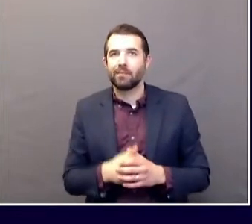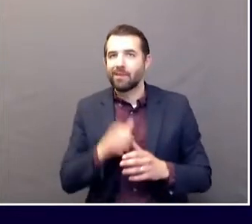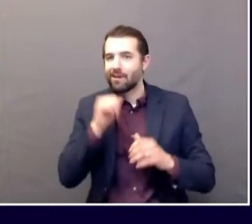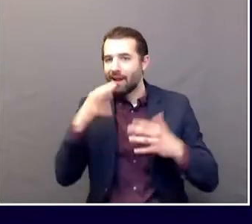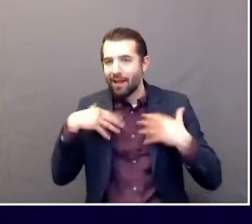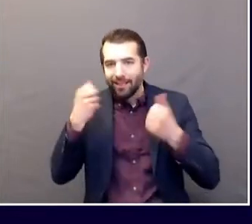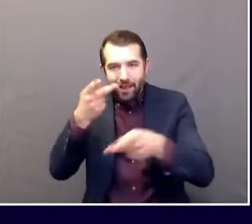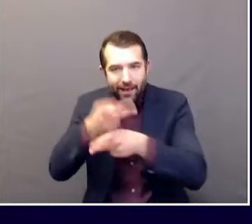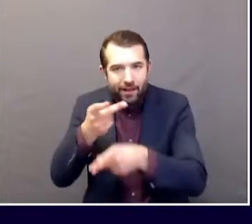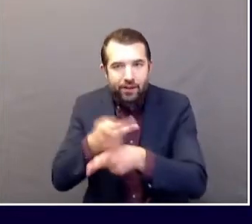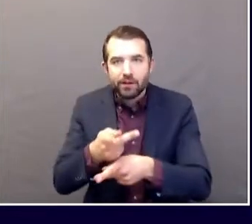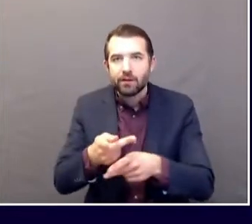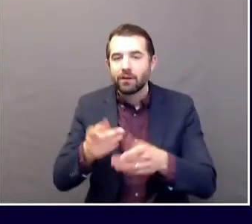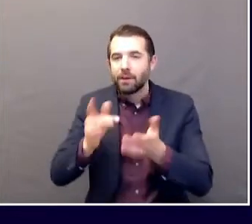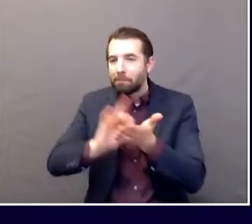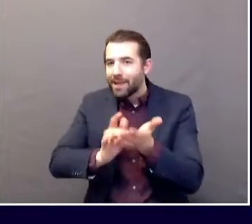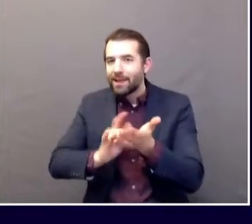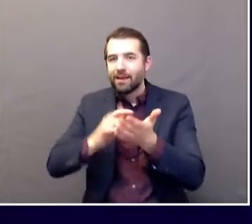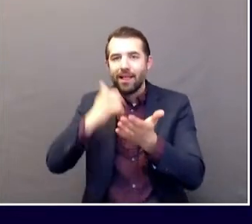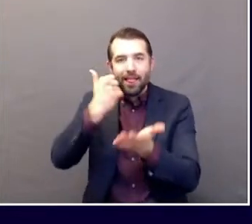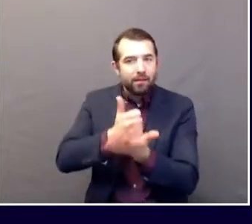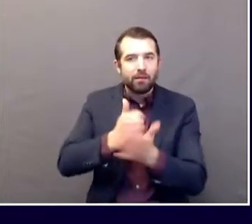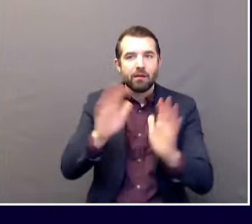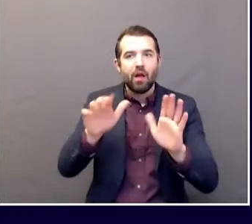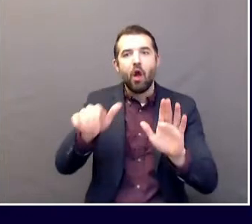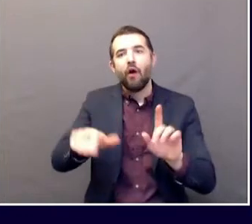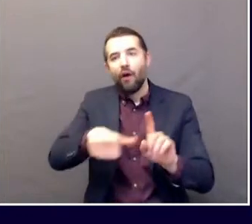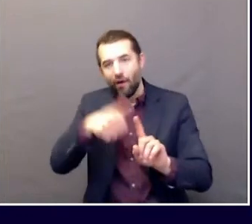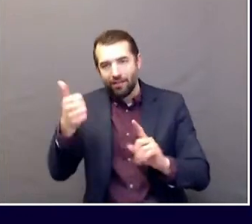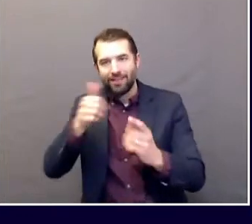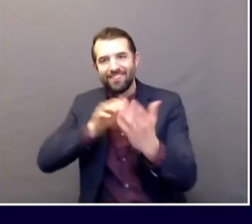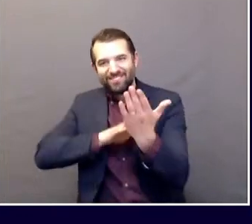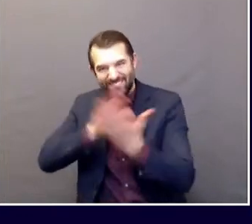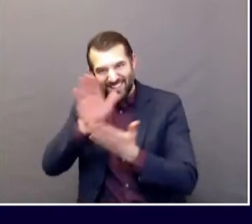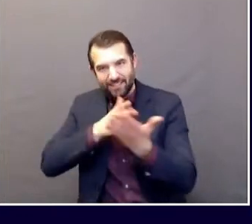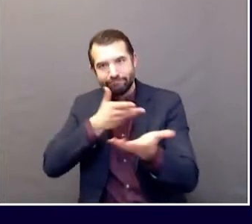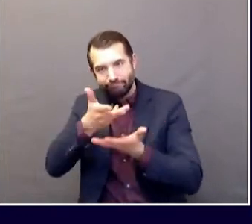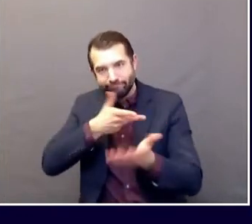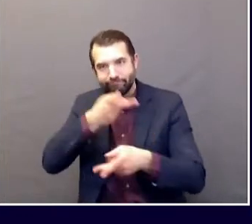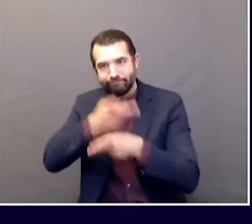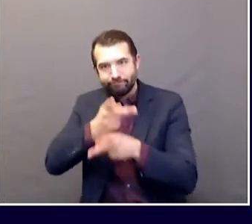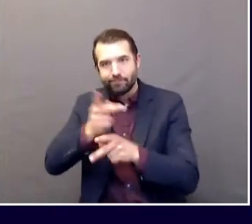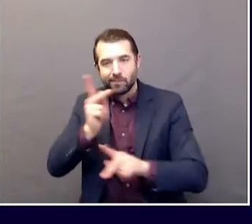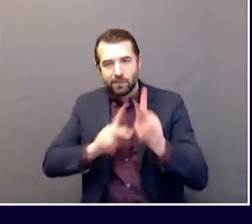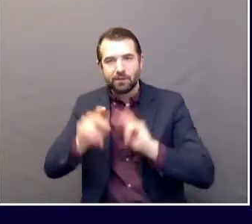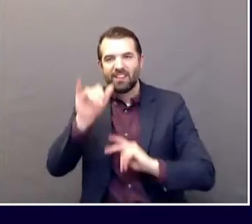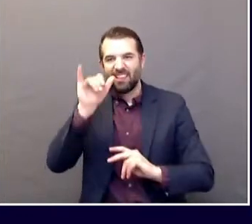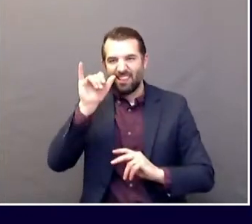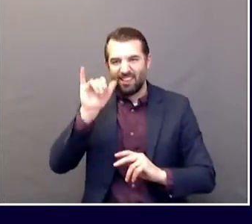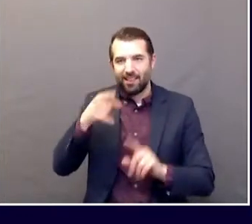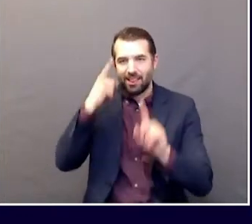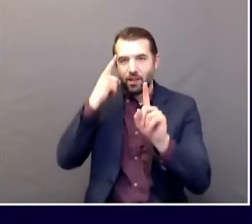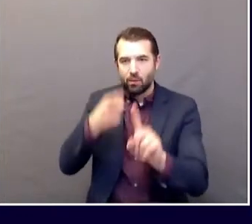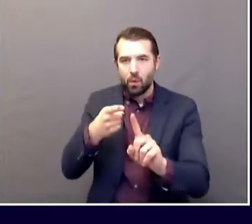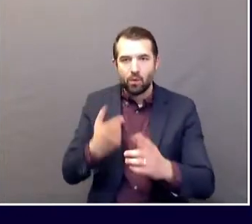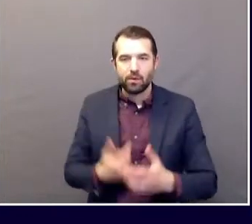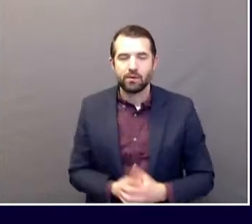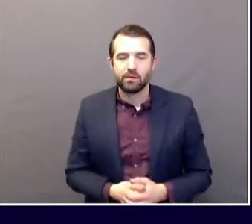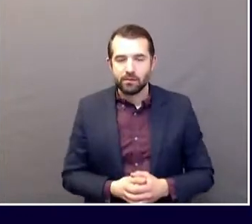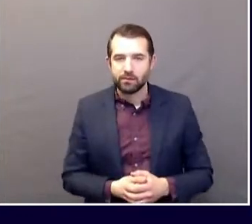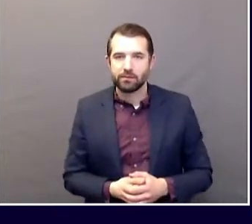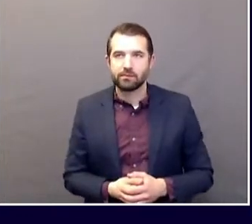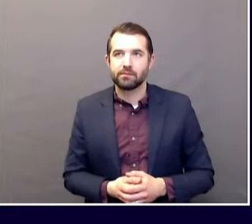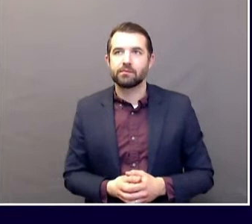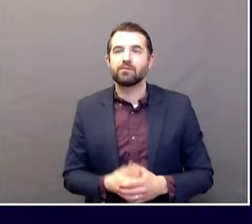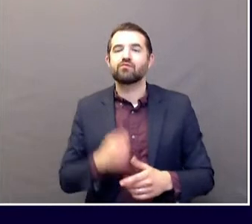was referencing, Commissioner Lambrou, is those that weren't necessarily providing healthcare in the traditional sense, but more life skills and that sort of thing. Yeah, and